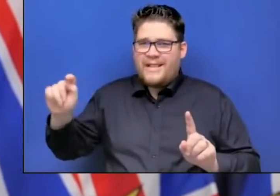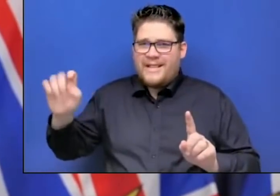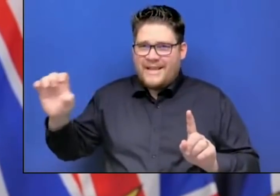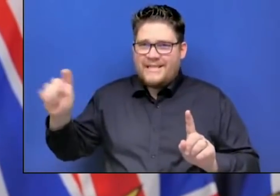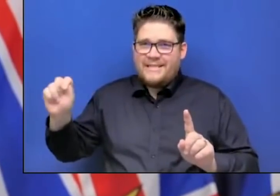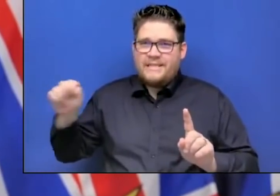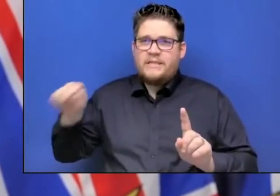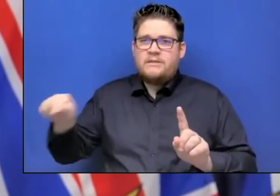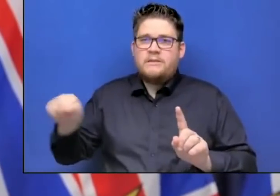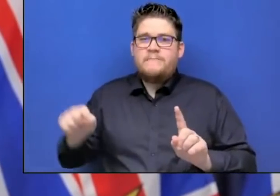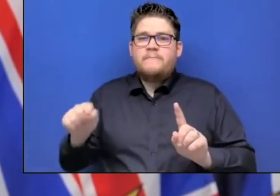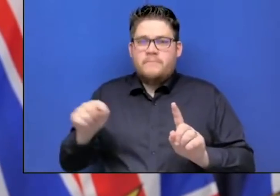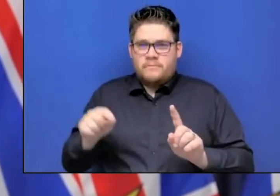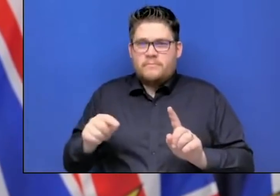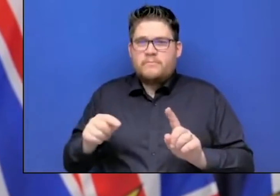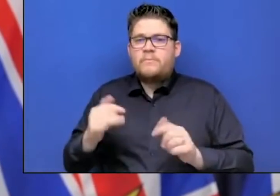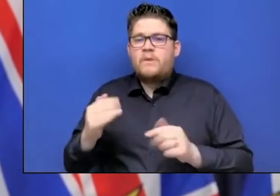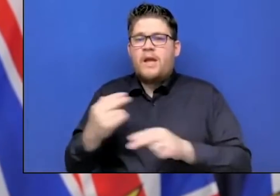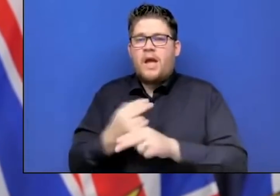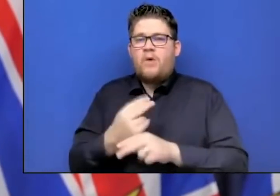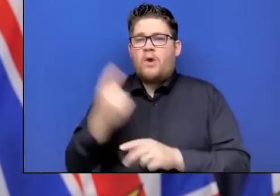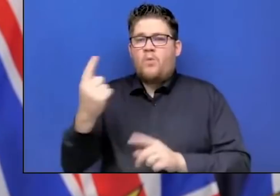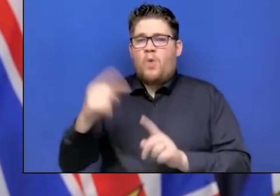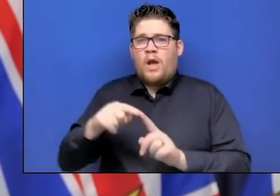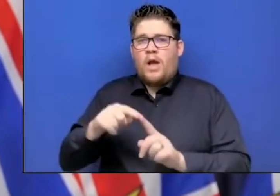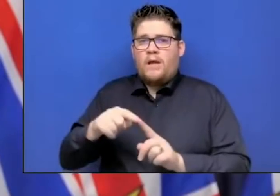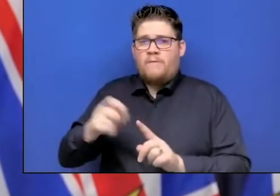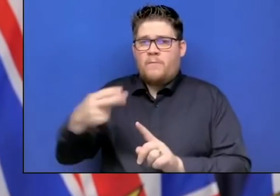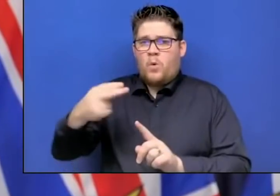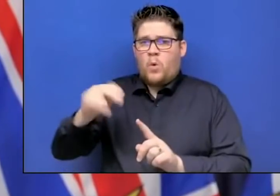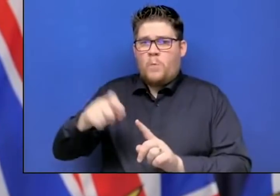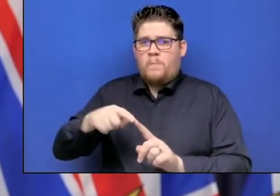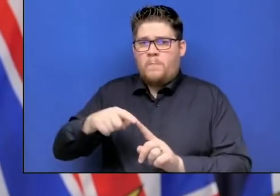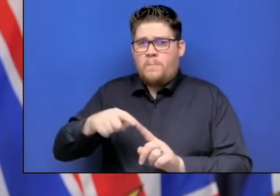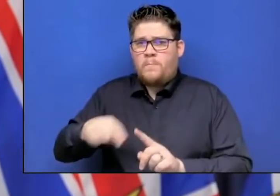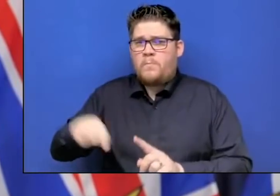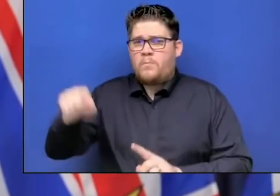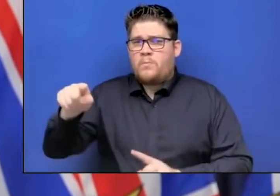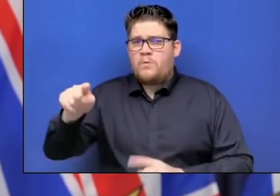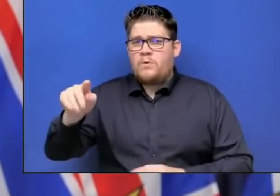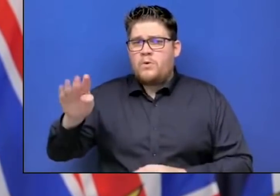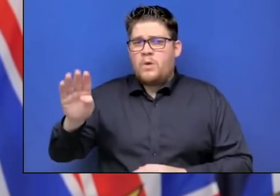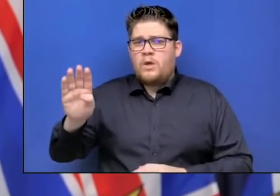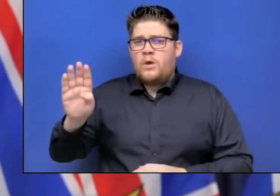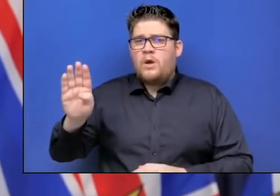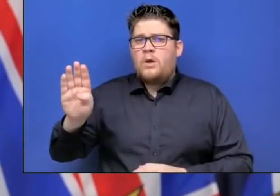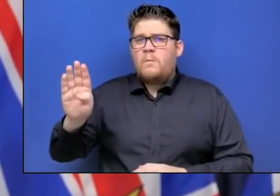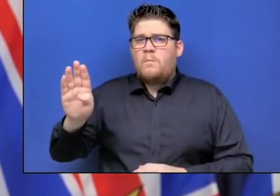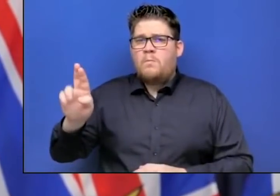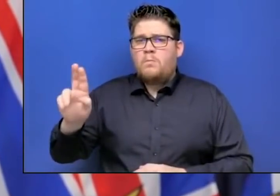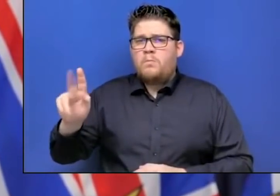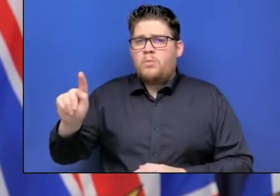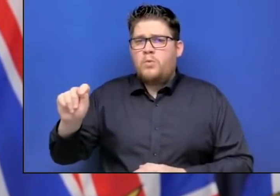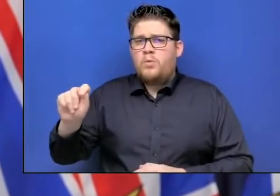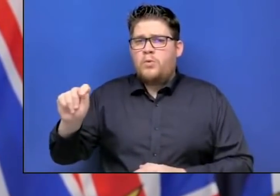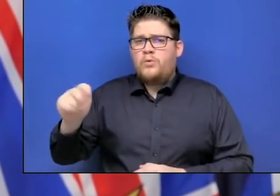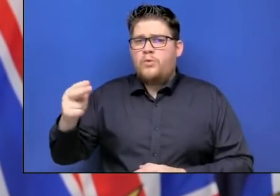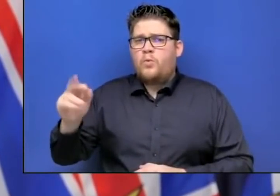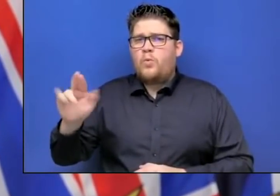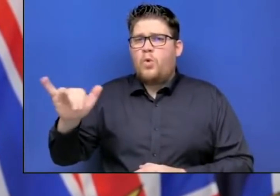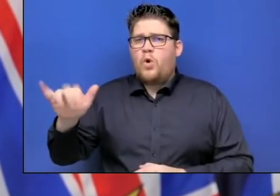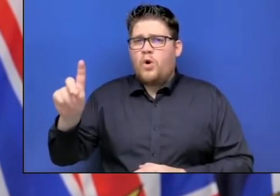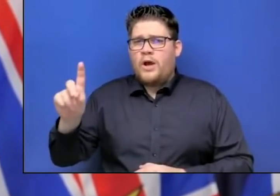reopened. Highway 1 east of Chilliwack between Popcomb and Hope, which was also proactively closed